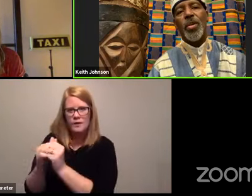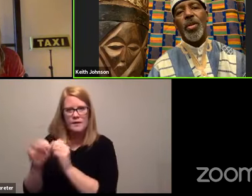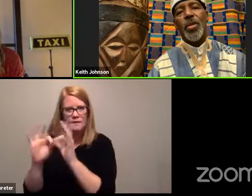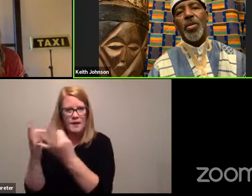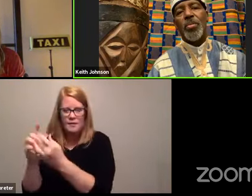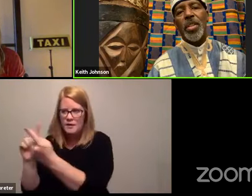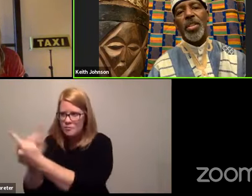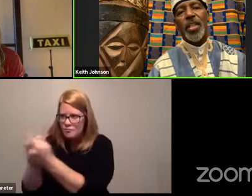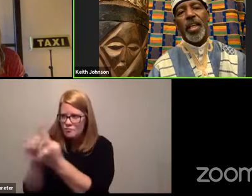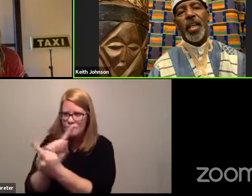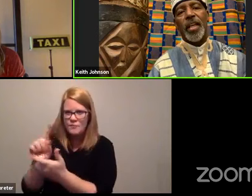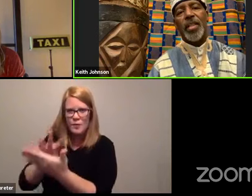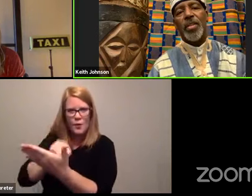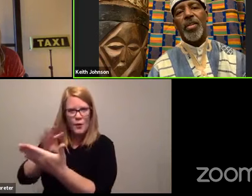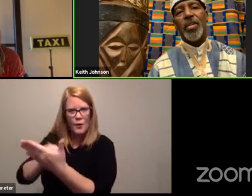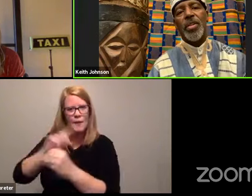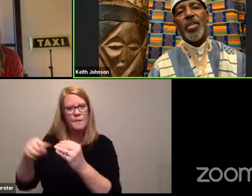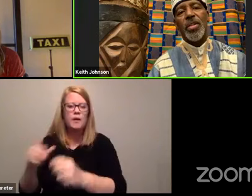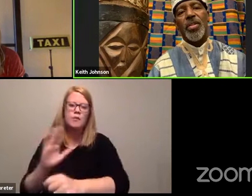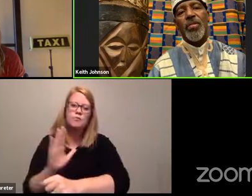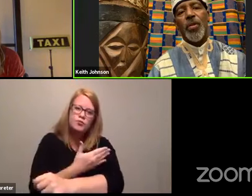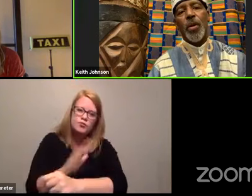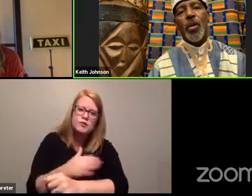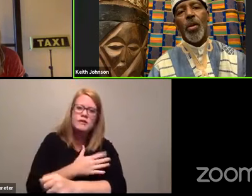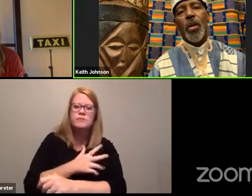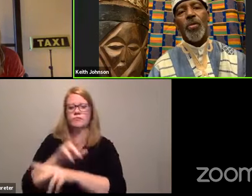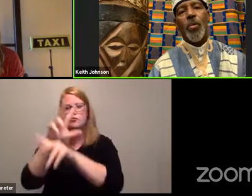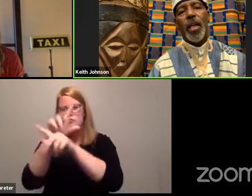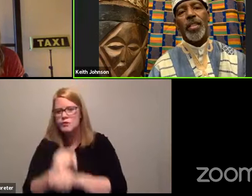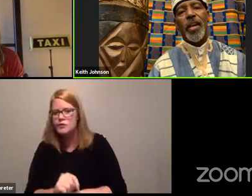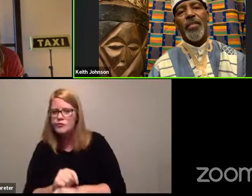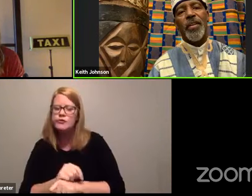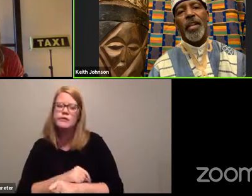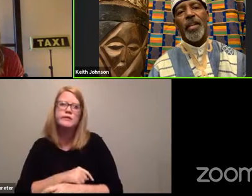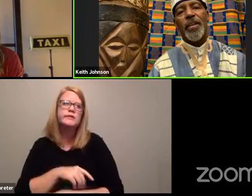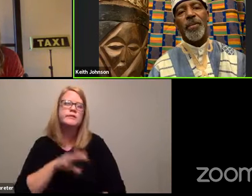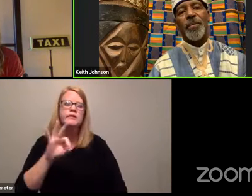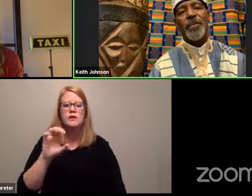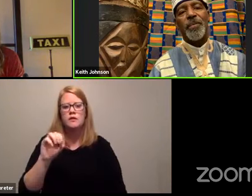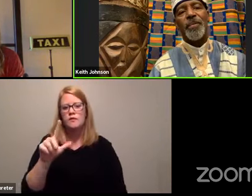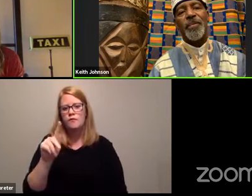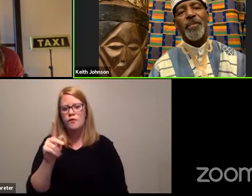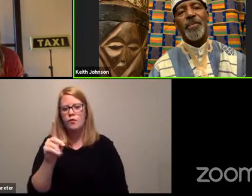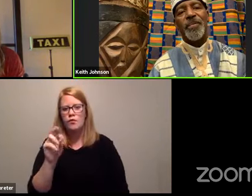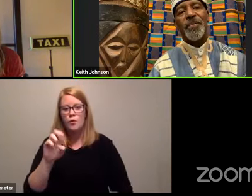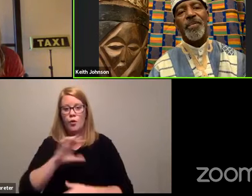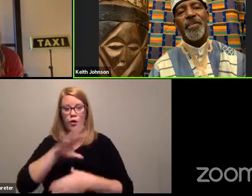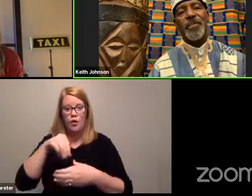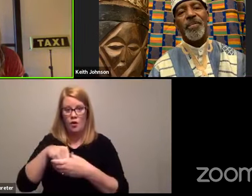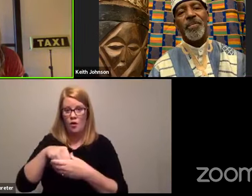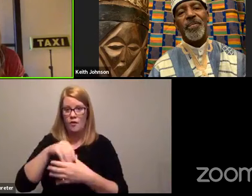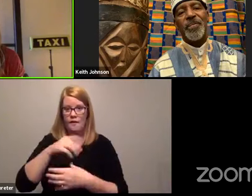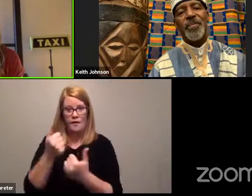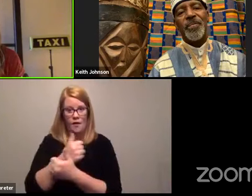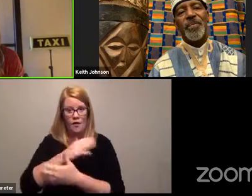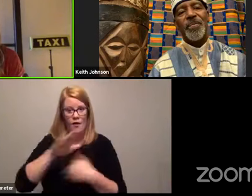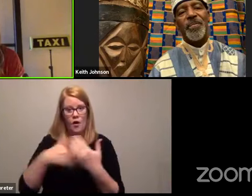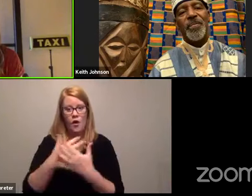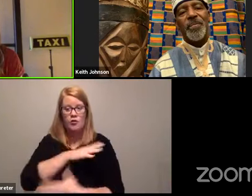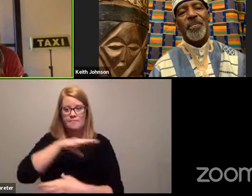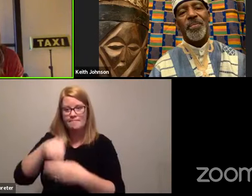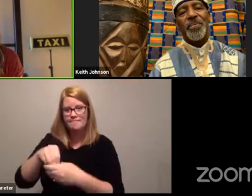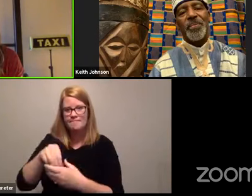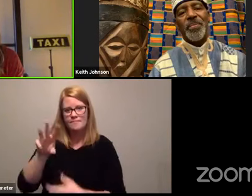traditional music and folklore of West Africa. And so did you